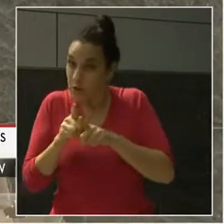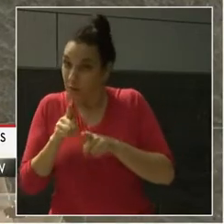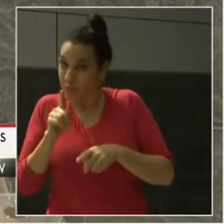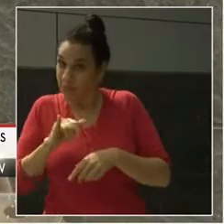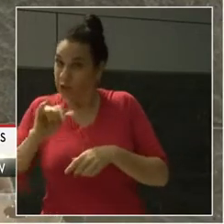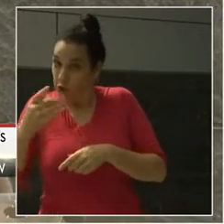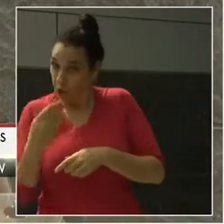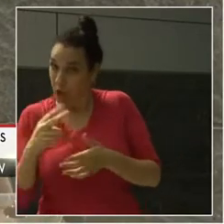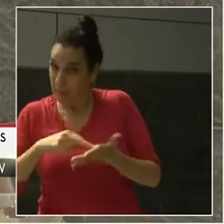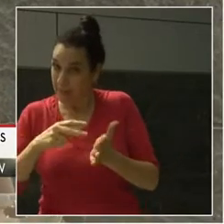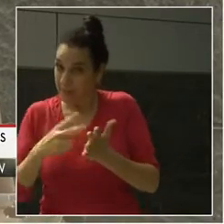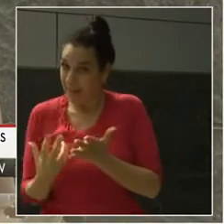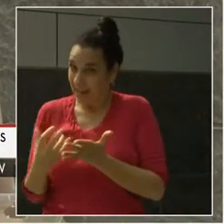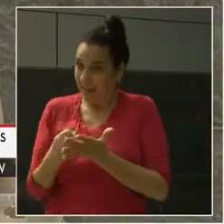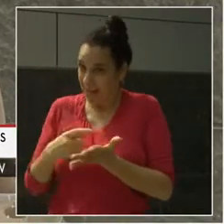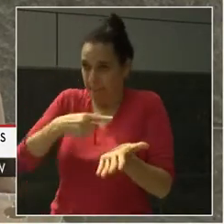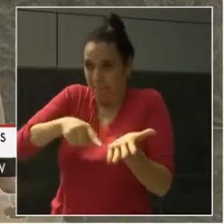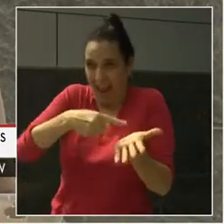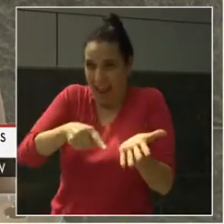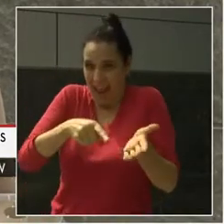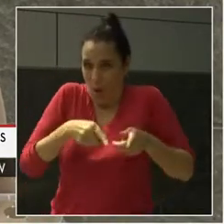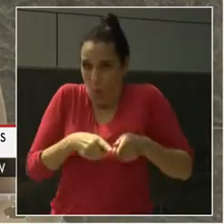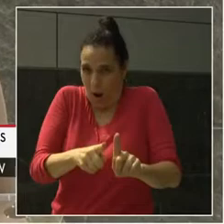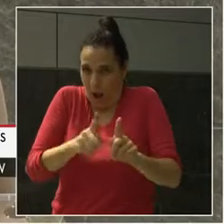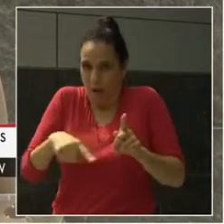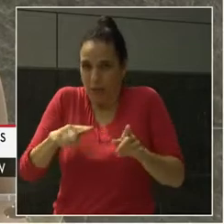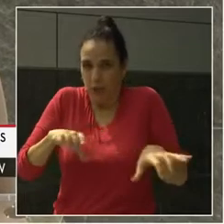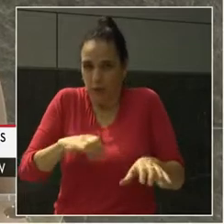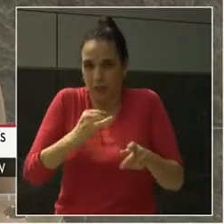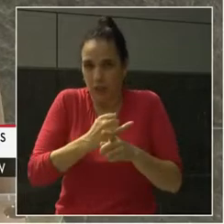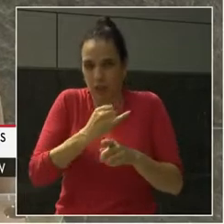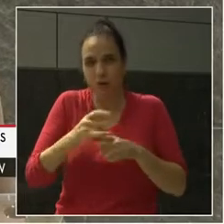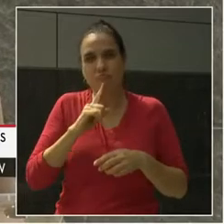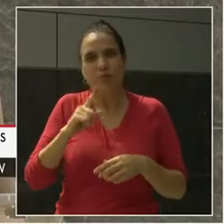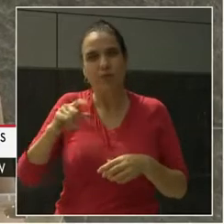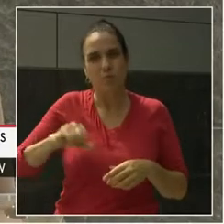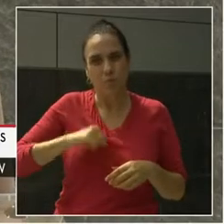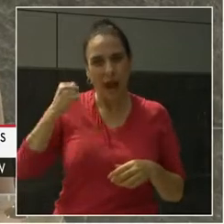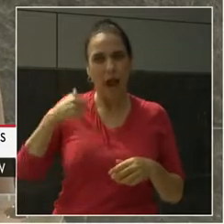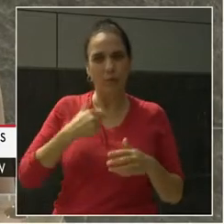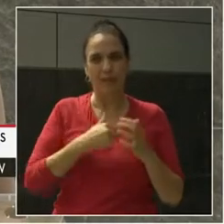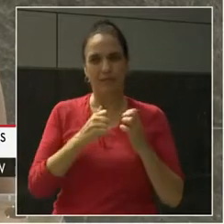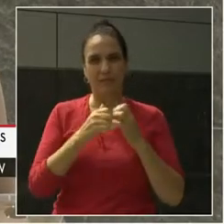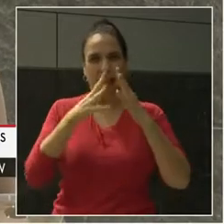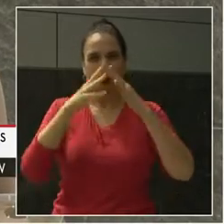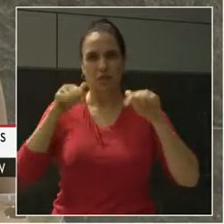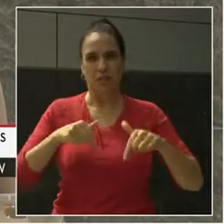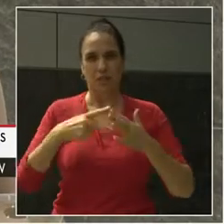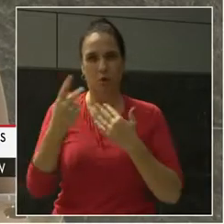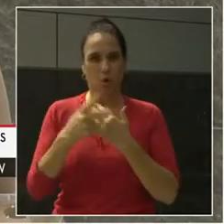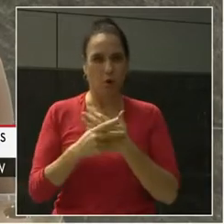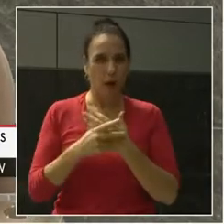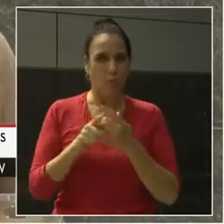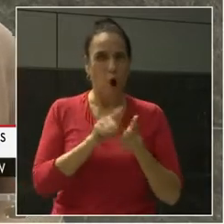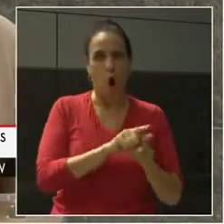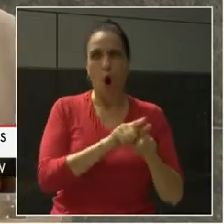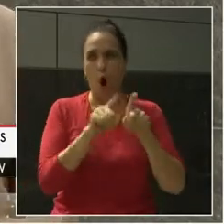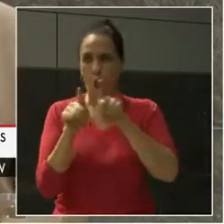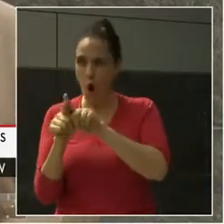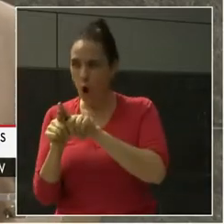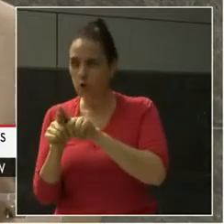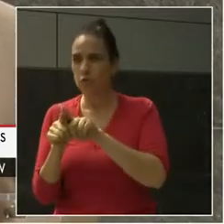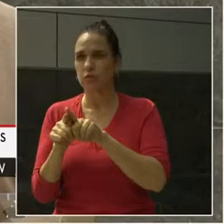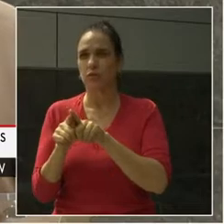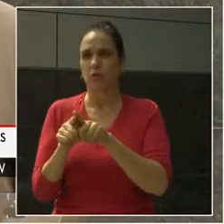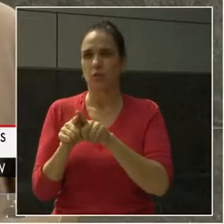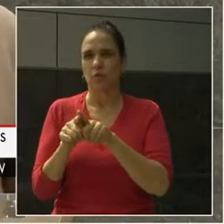it. So I'm very proud that we are able to launch this, along with a lot